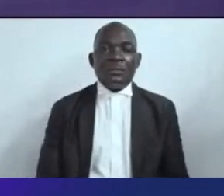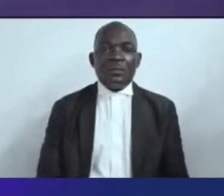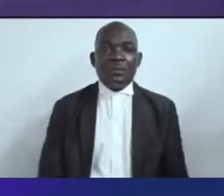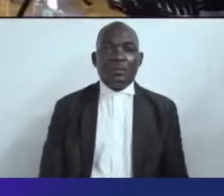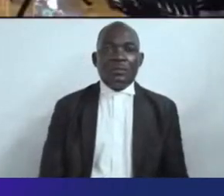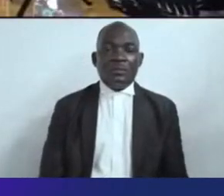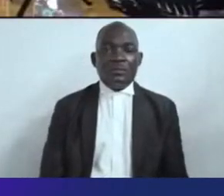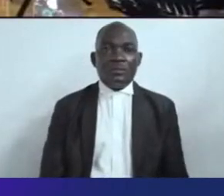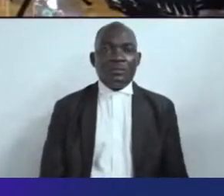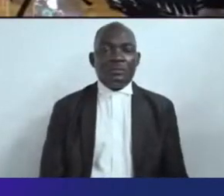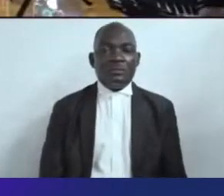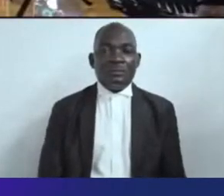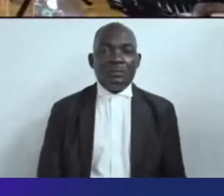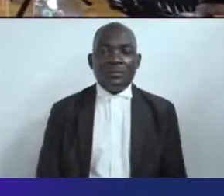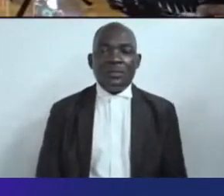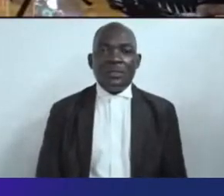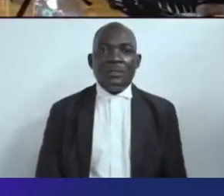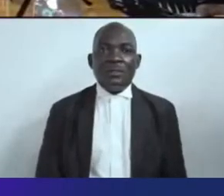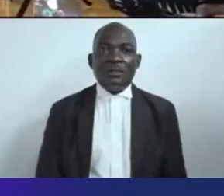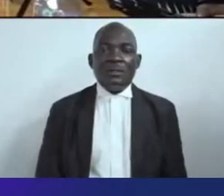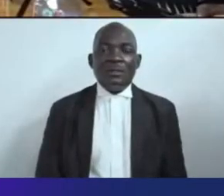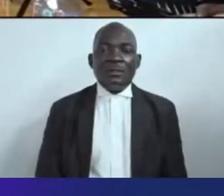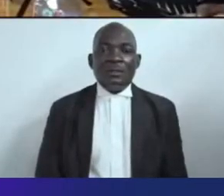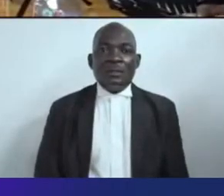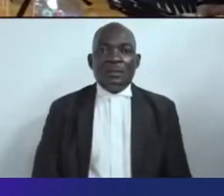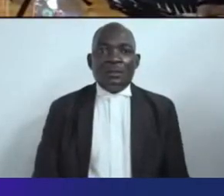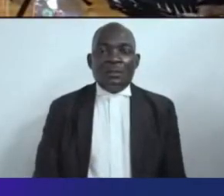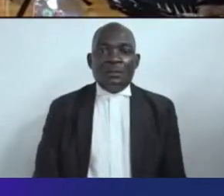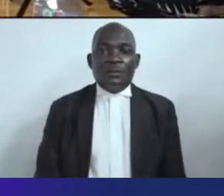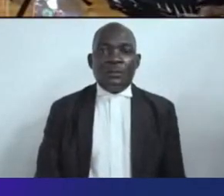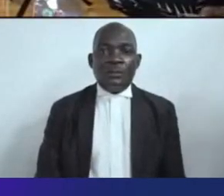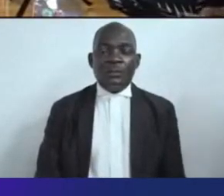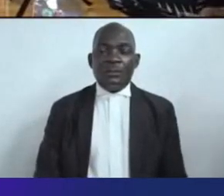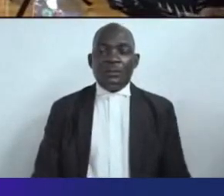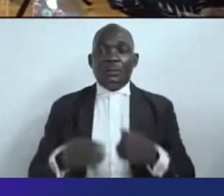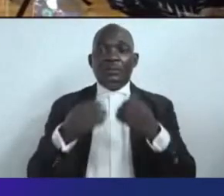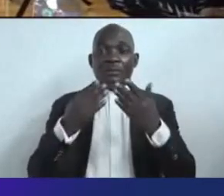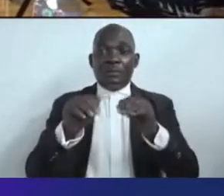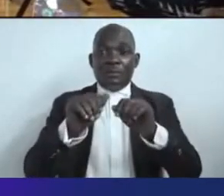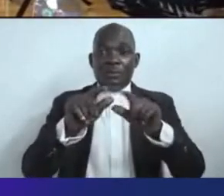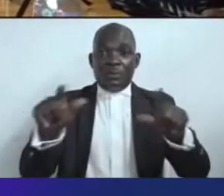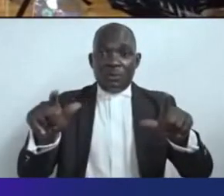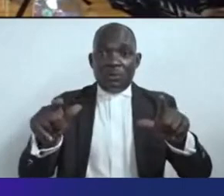Thank you. Thank you. Thank you, Mr. Chairman.